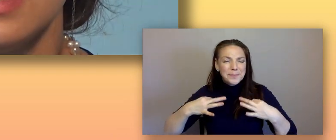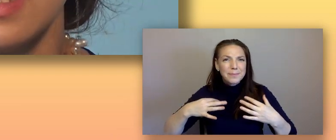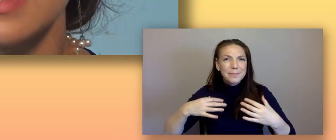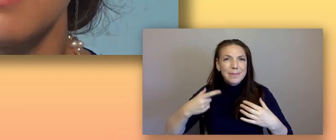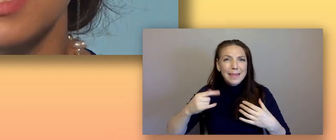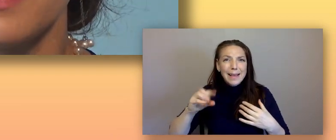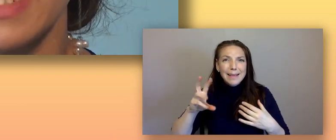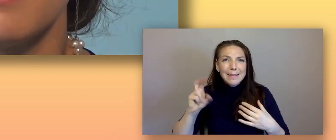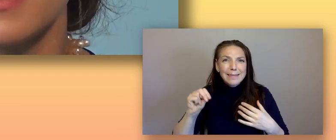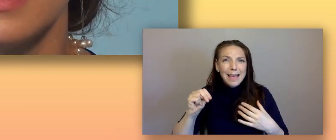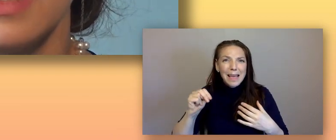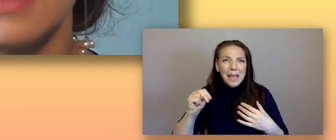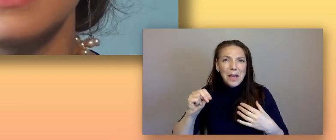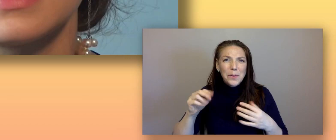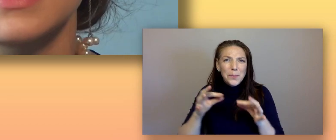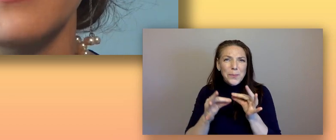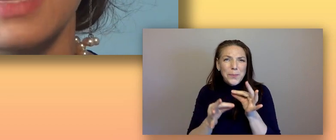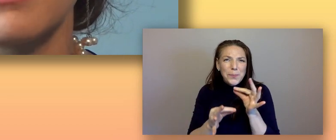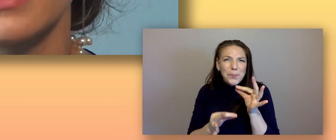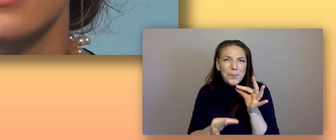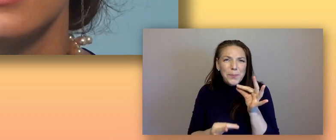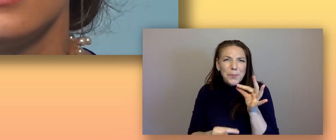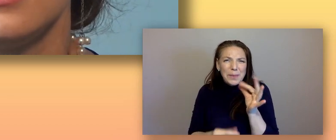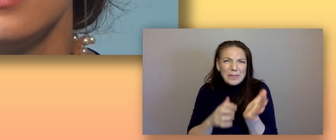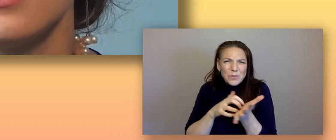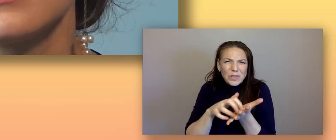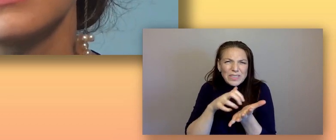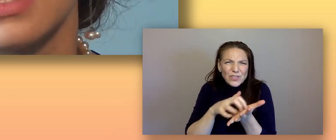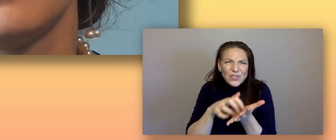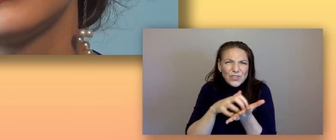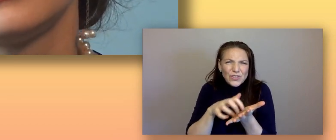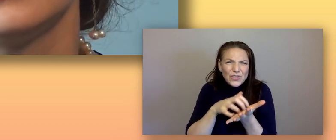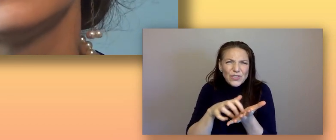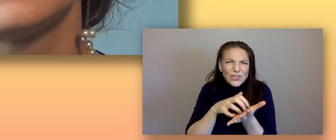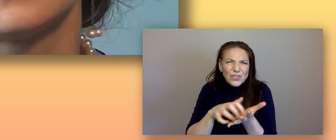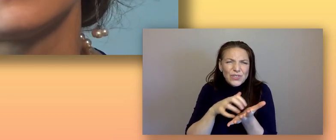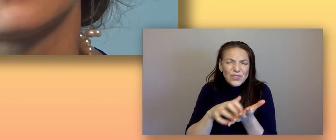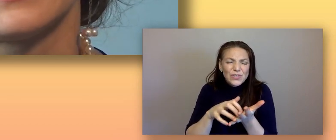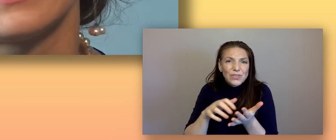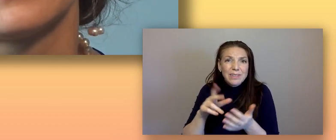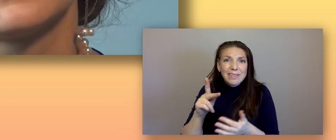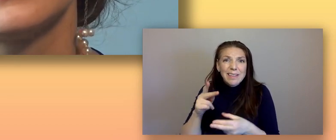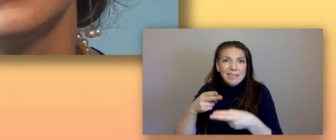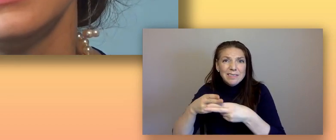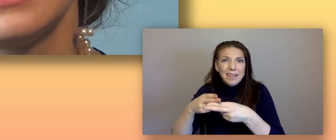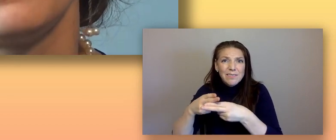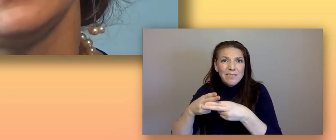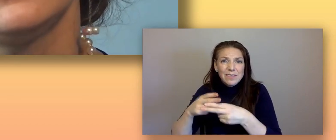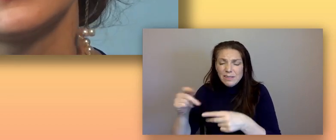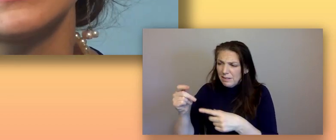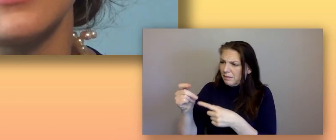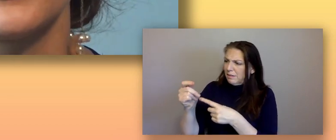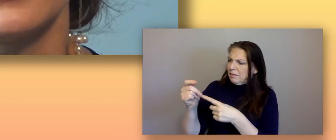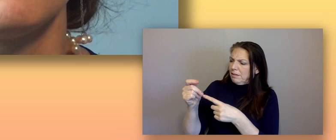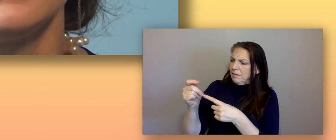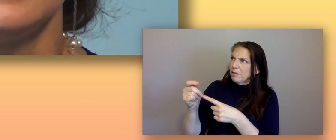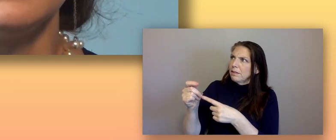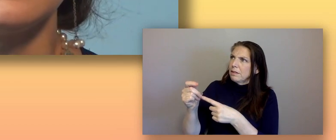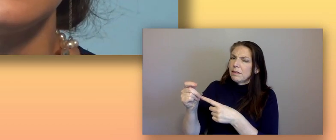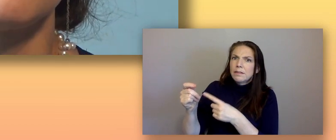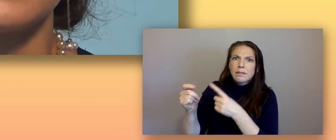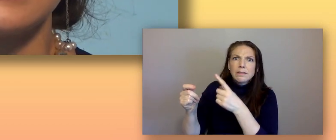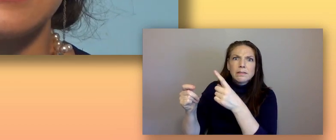scratchy, as much paper as it is fabric. The scalpel is in our hand, and we couldn't tell